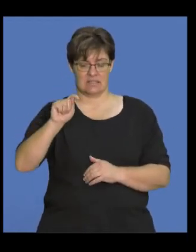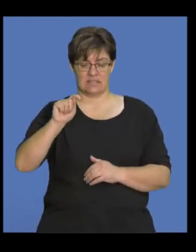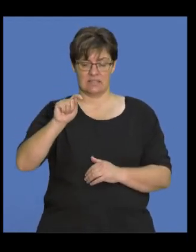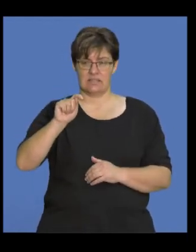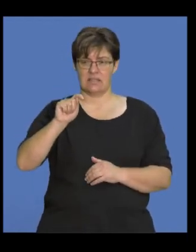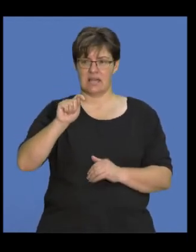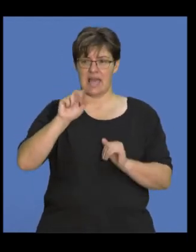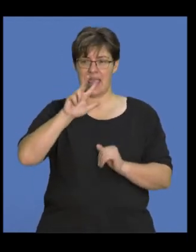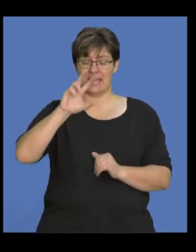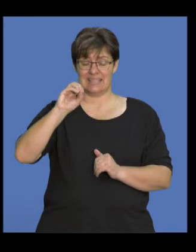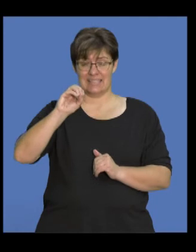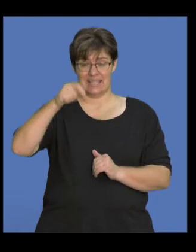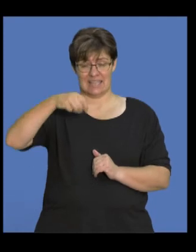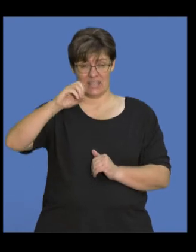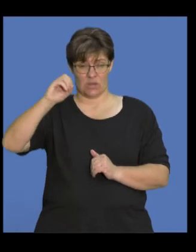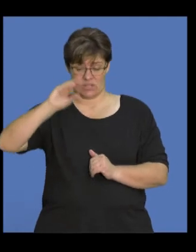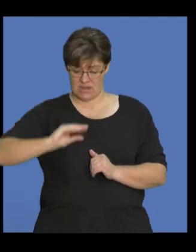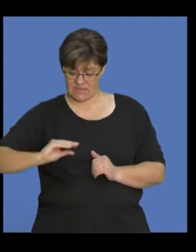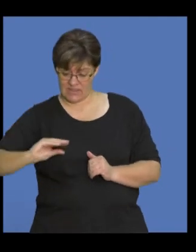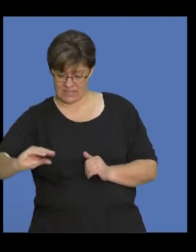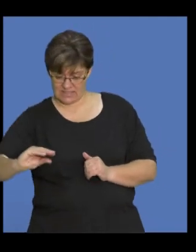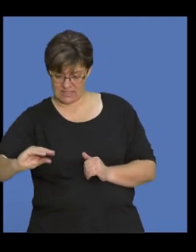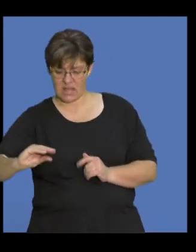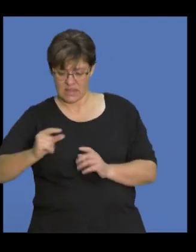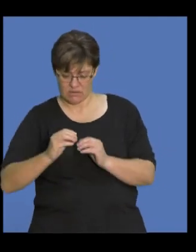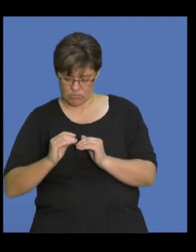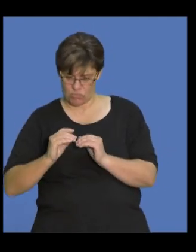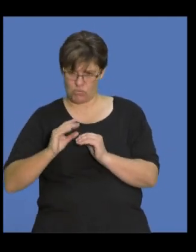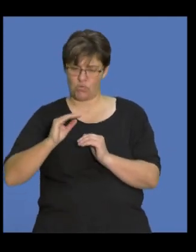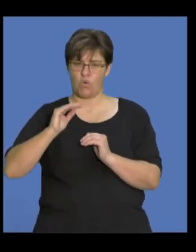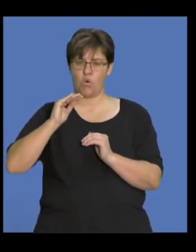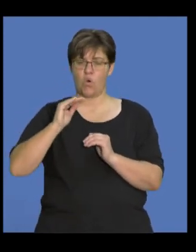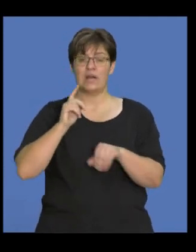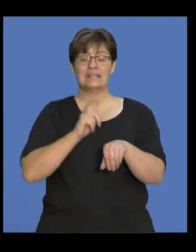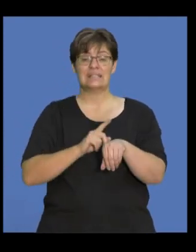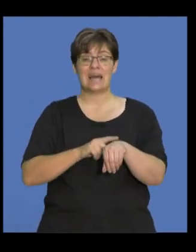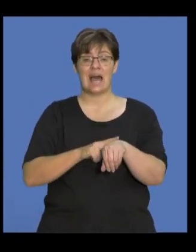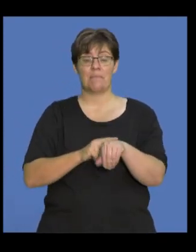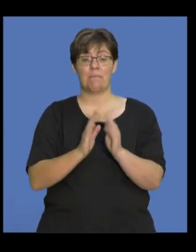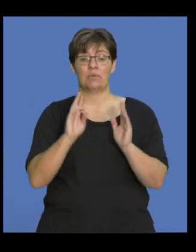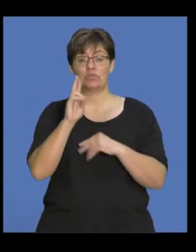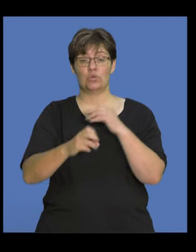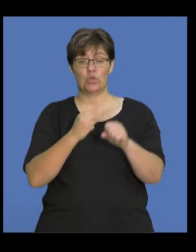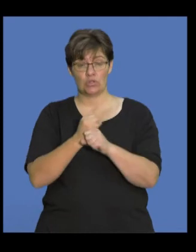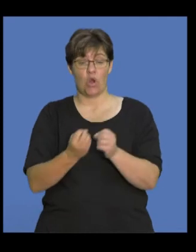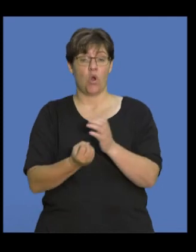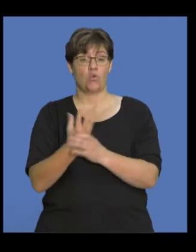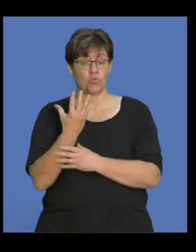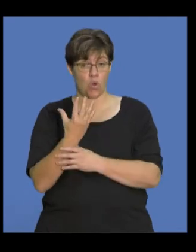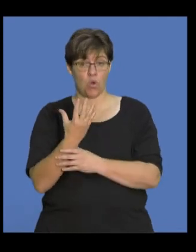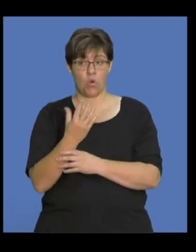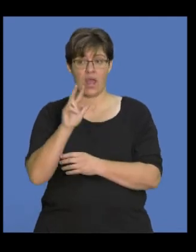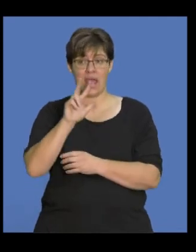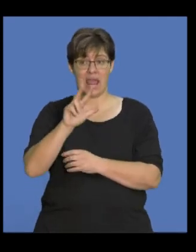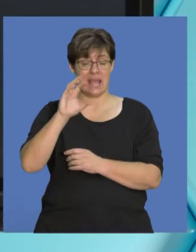invests 80,000 and it accumulates to 90,000 over a period of 2 years. Hey, guys, let's